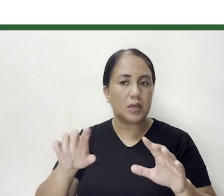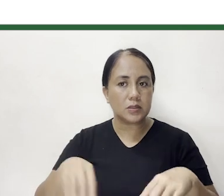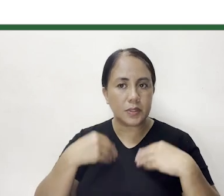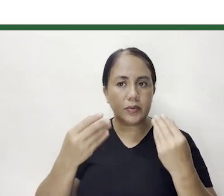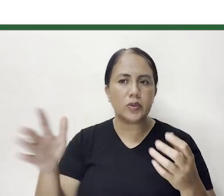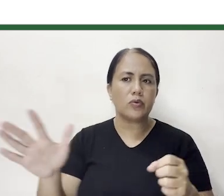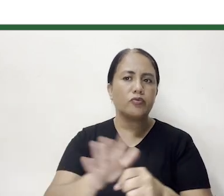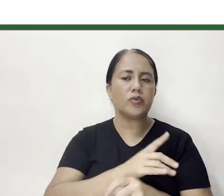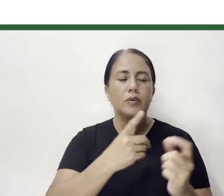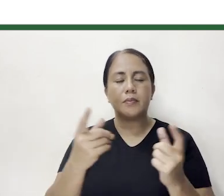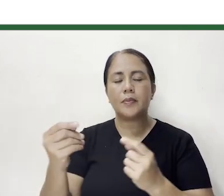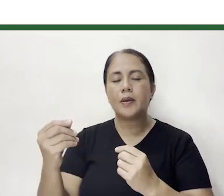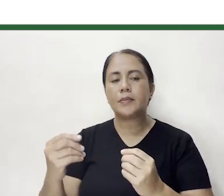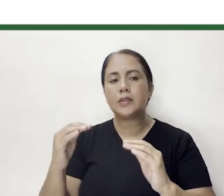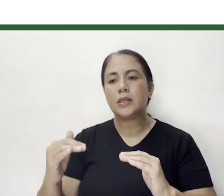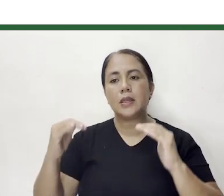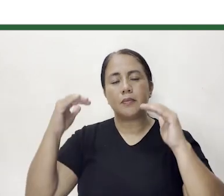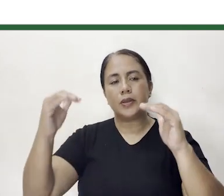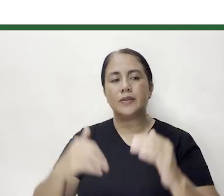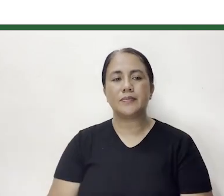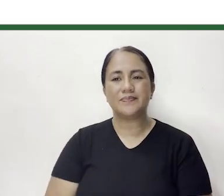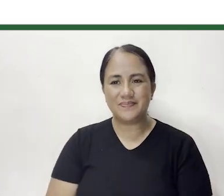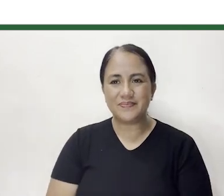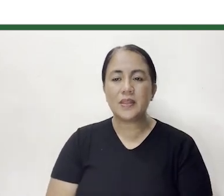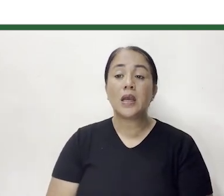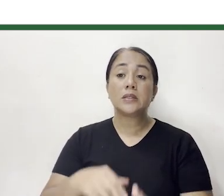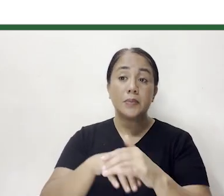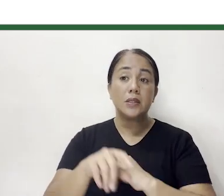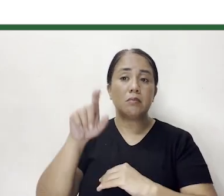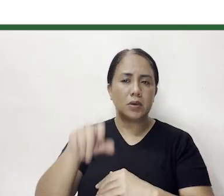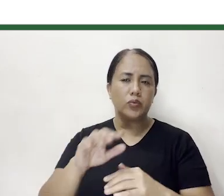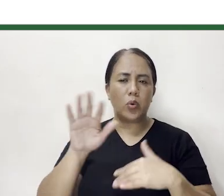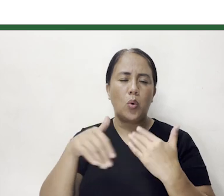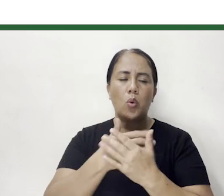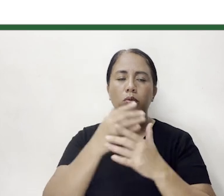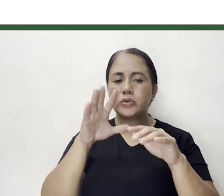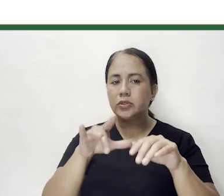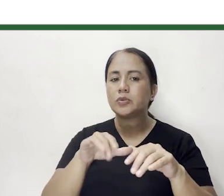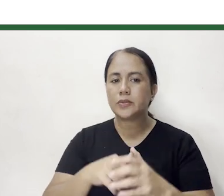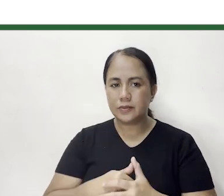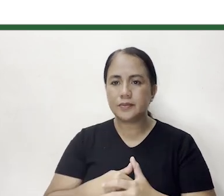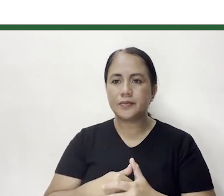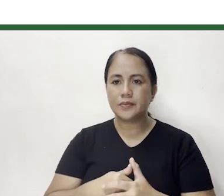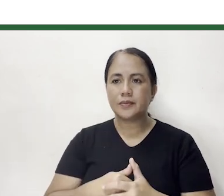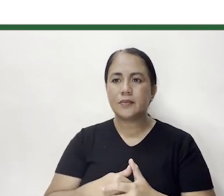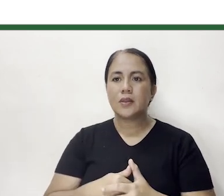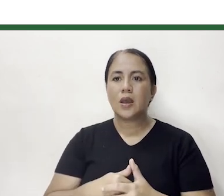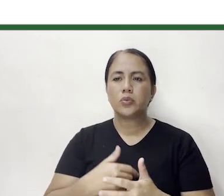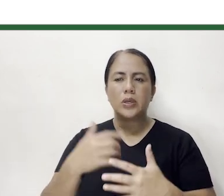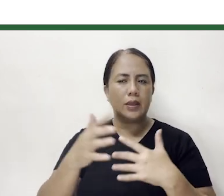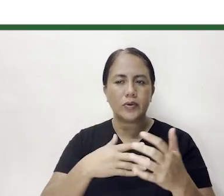adequate resources must be given to fully implement and upgrade it. Accessibility must be for all persons